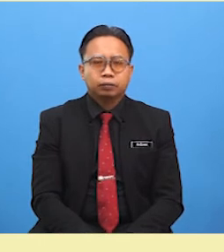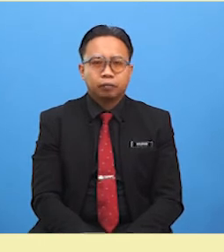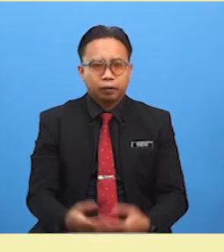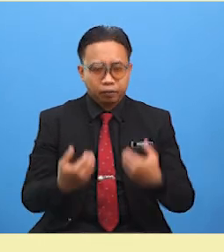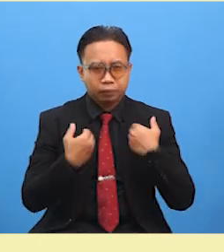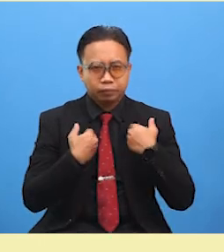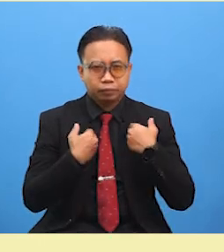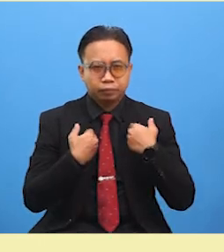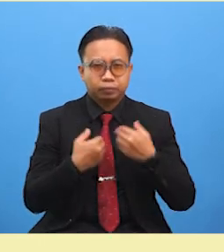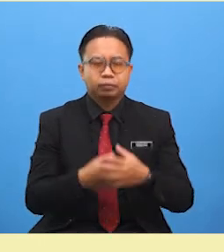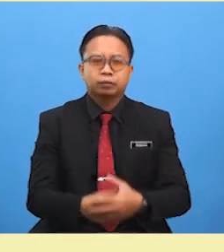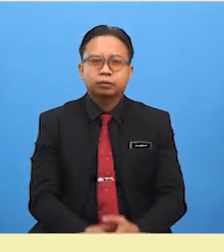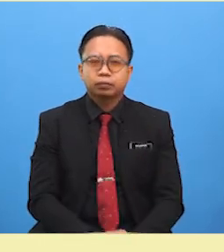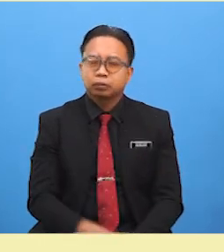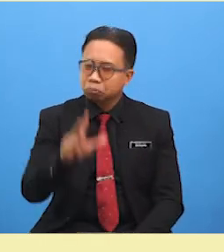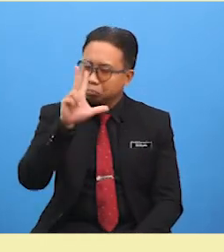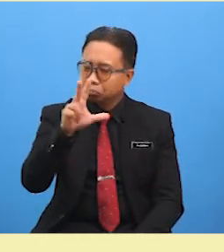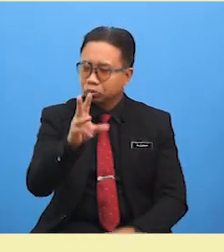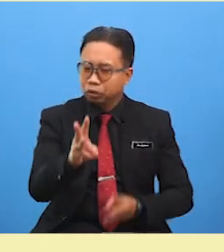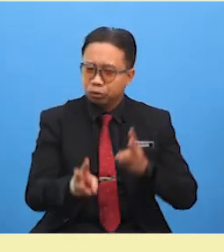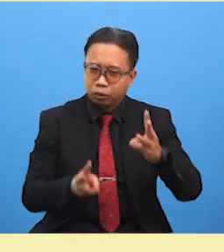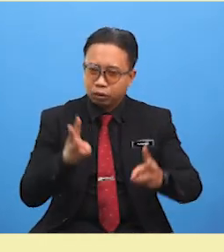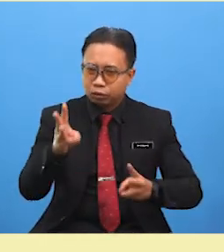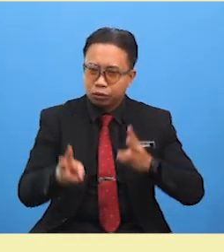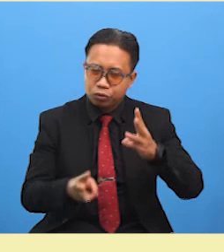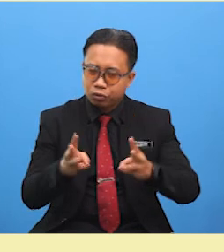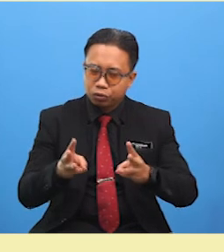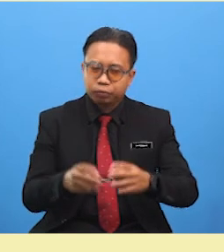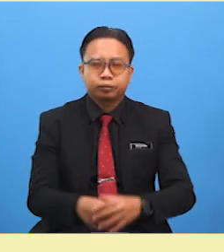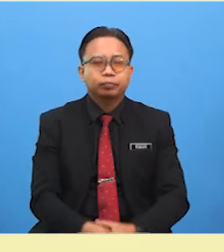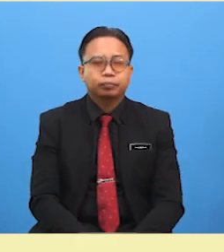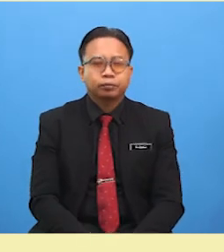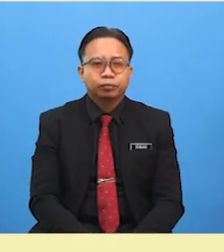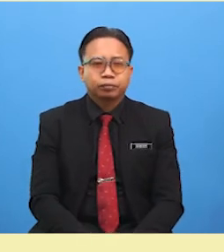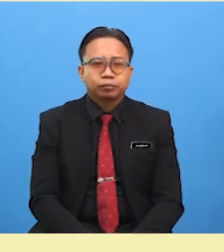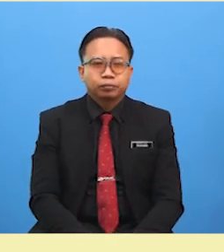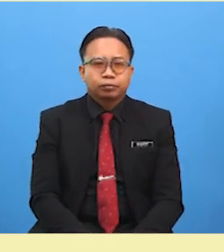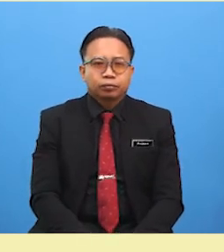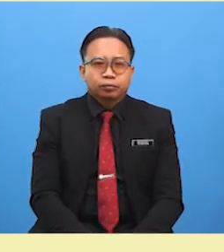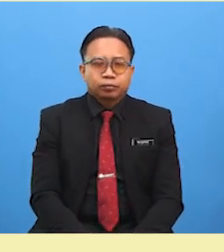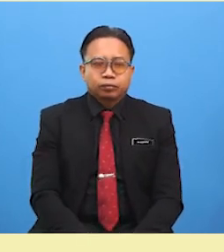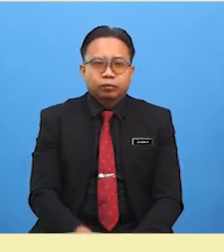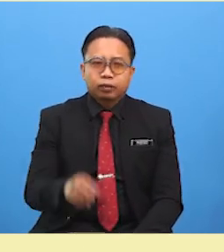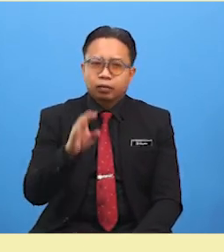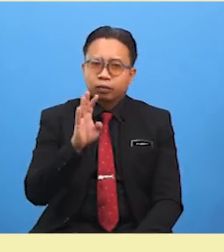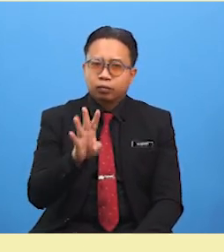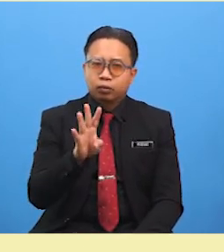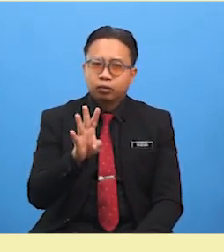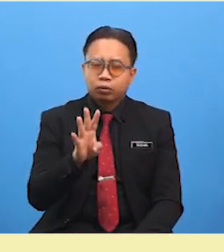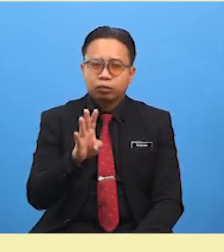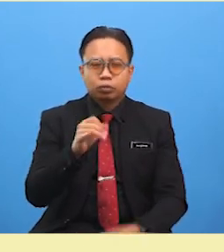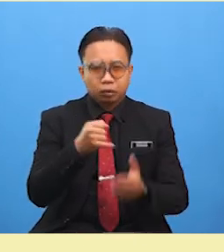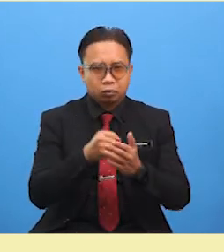wheels. Remember, tuk-tuks have 3 wheels in total. And fourth, it